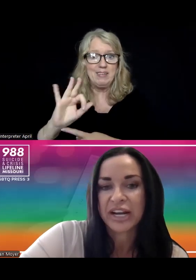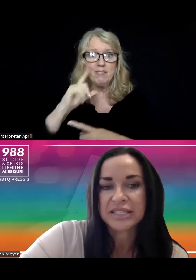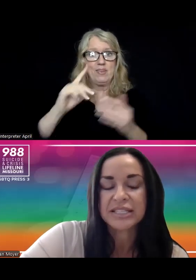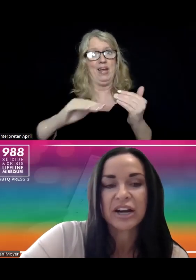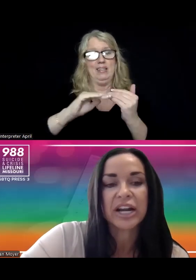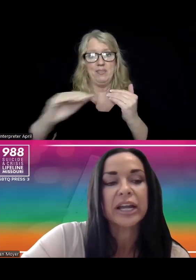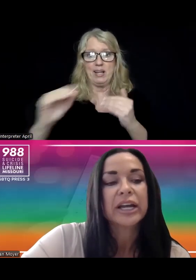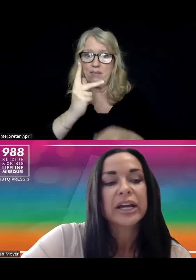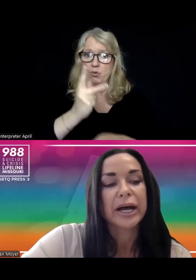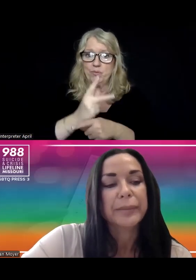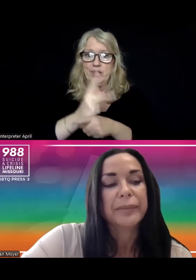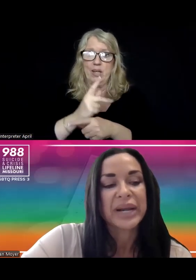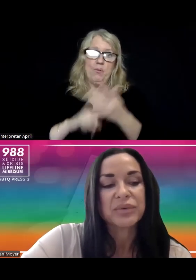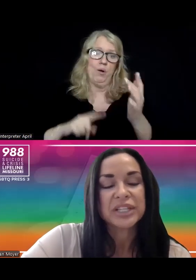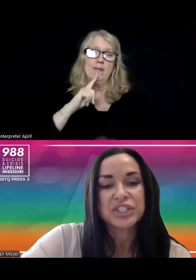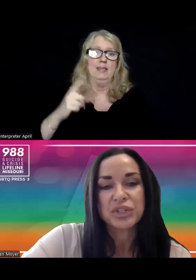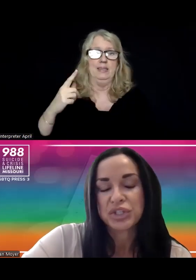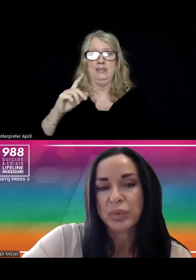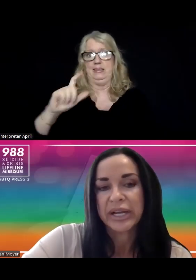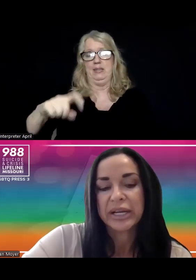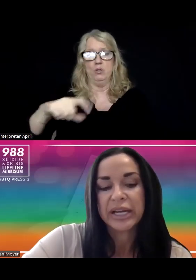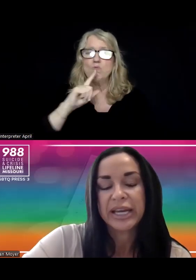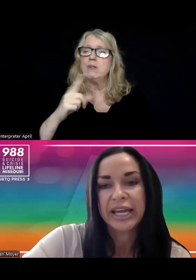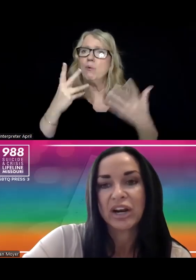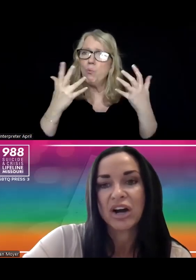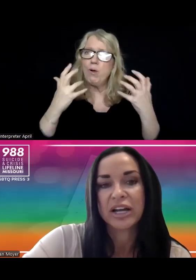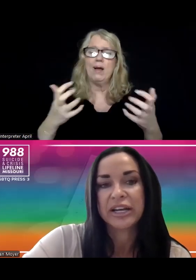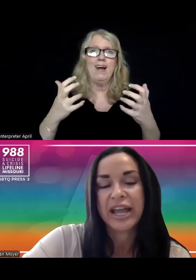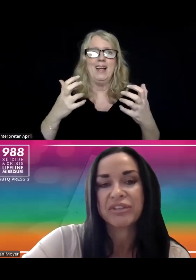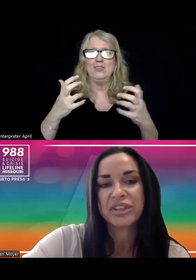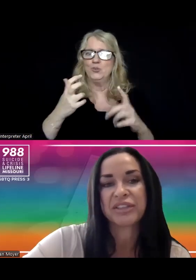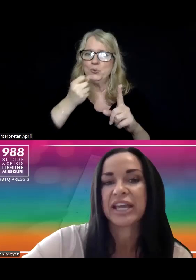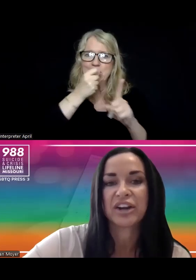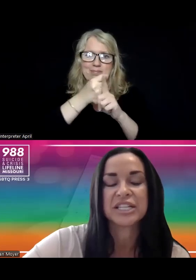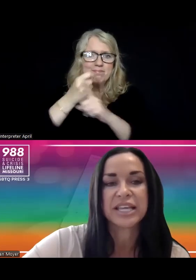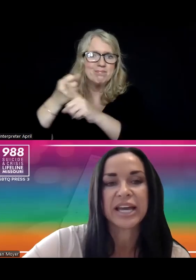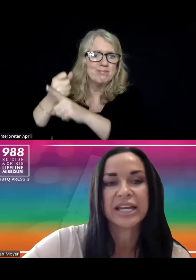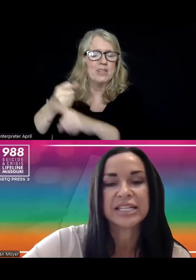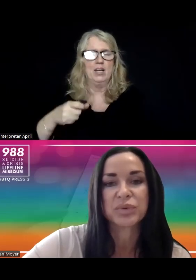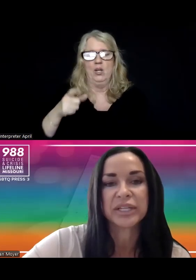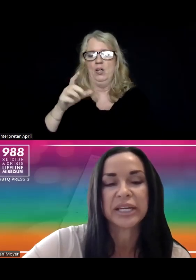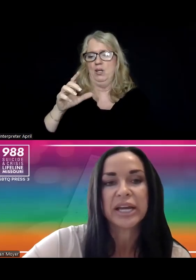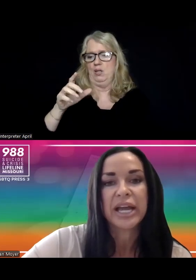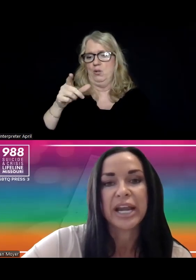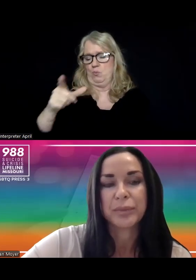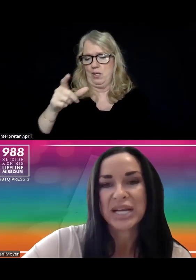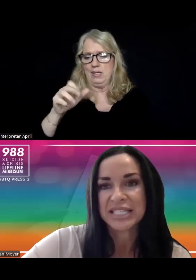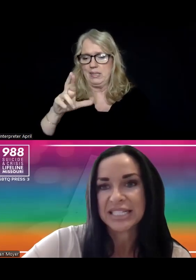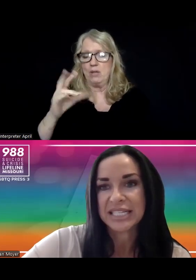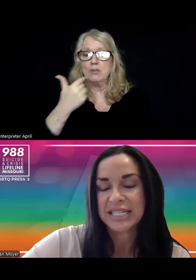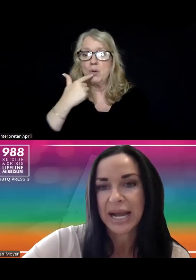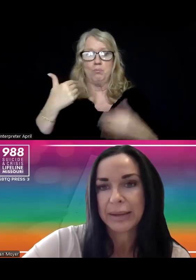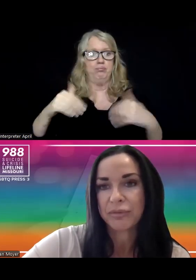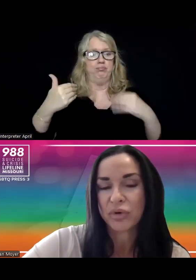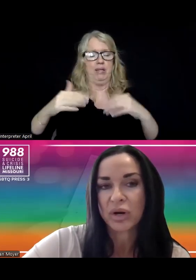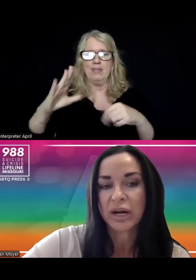care necessary. But I really do just want to hit on everything that Carrie said. It's really an